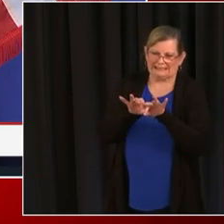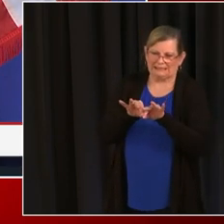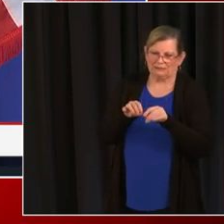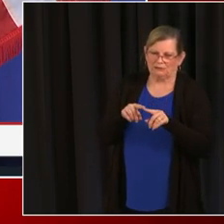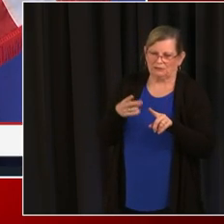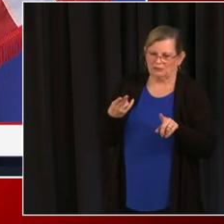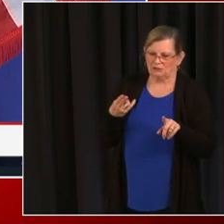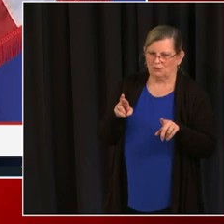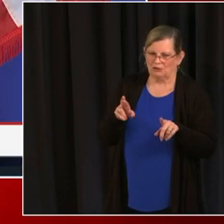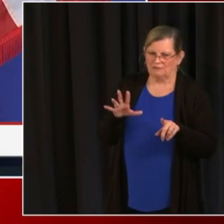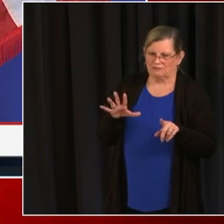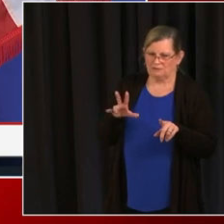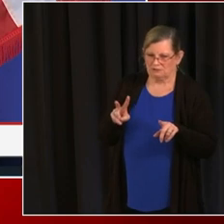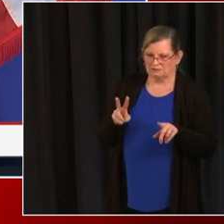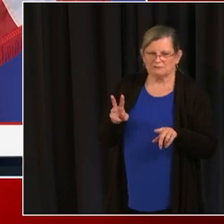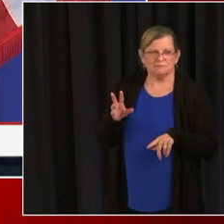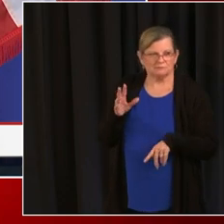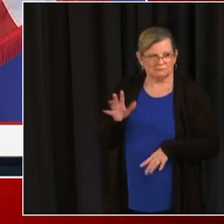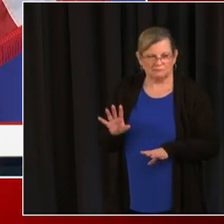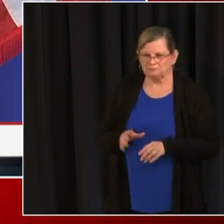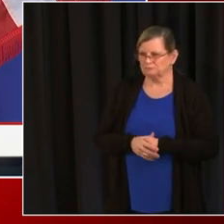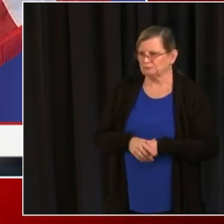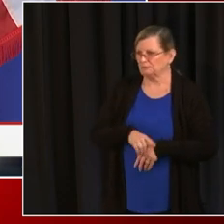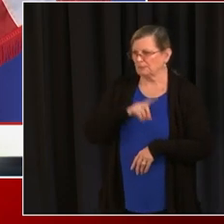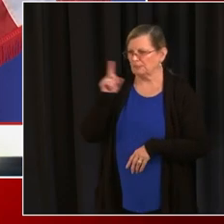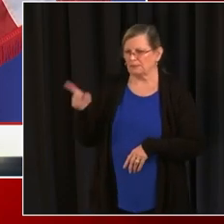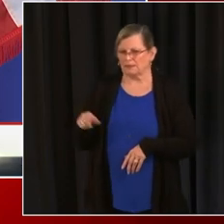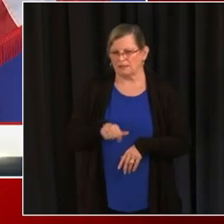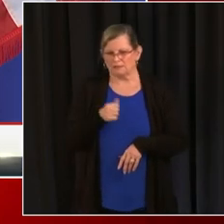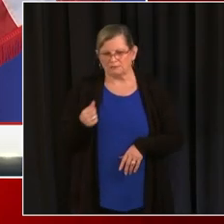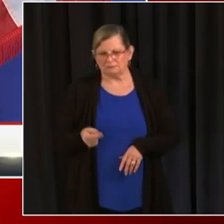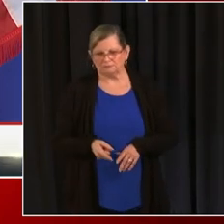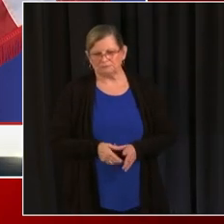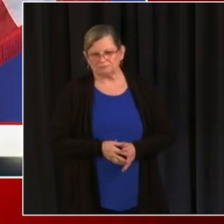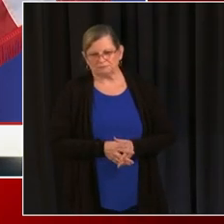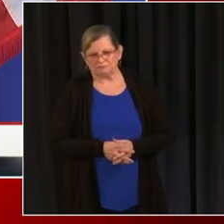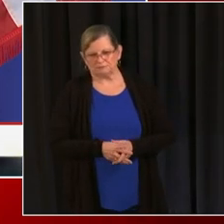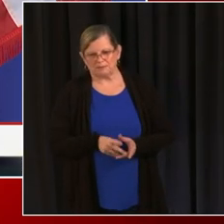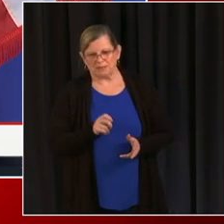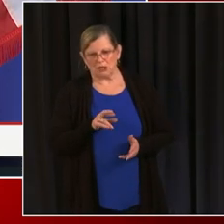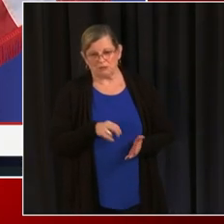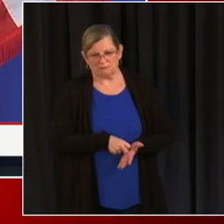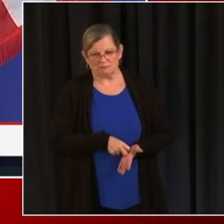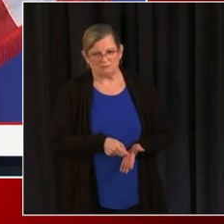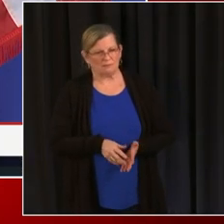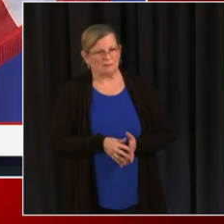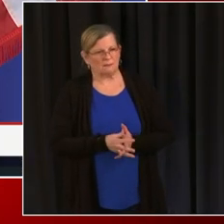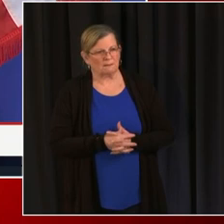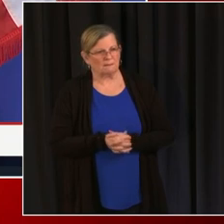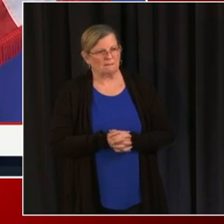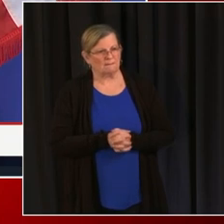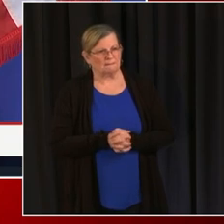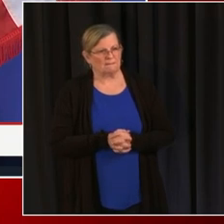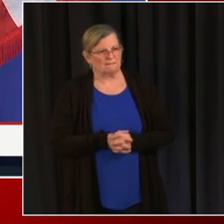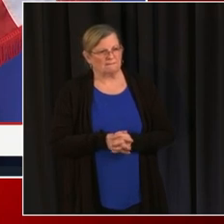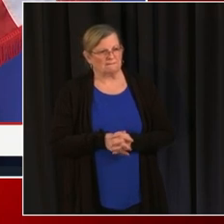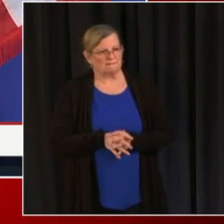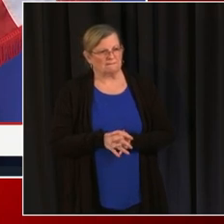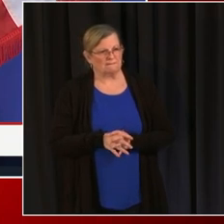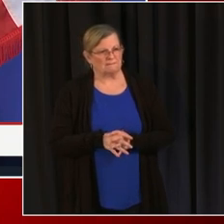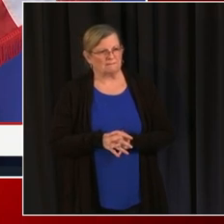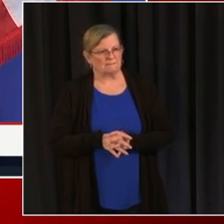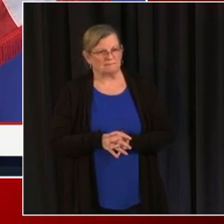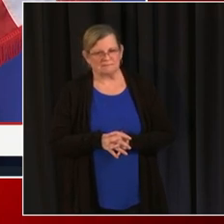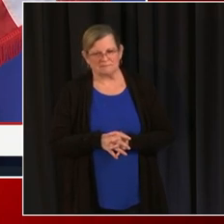to H.R. 51's success. Thank you. Yes, Perry. Yeah, thank you. Good morning. Quick question about